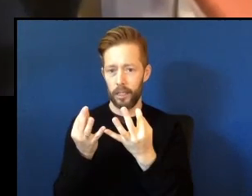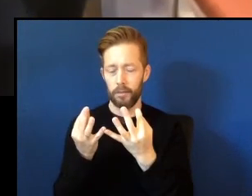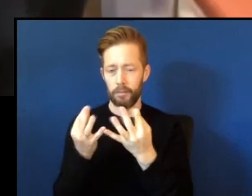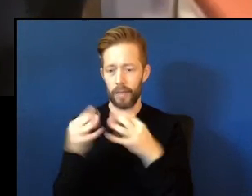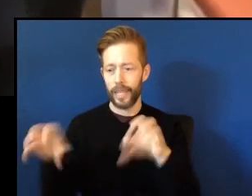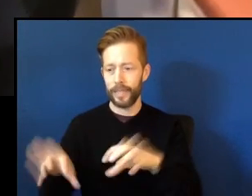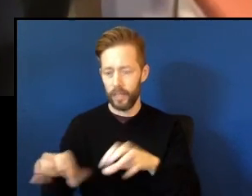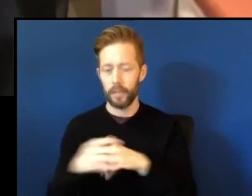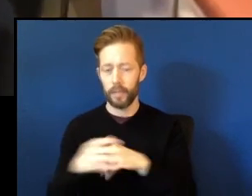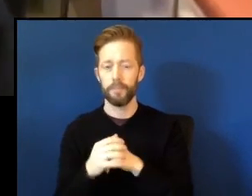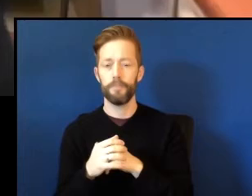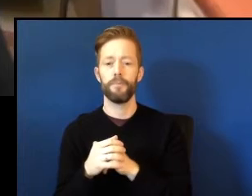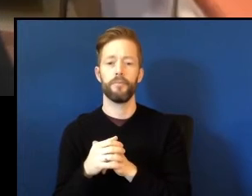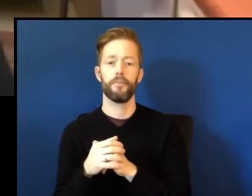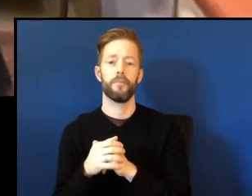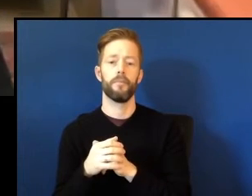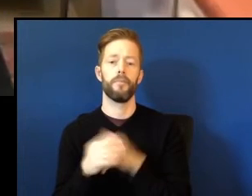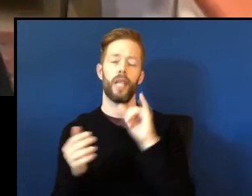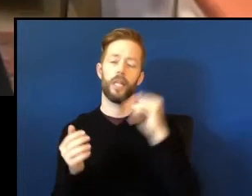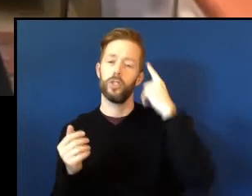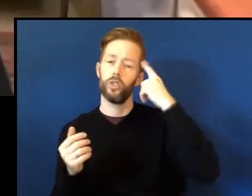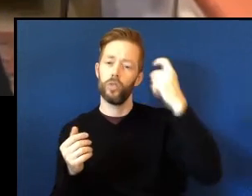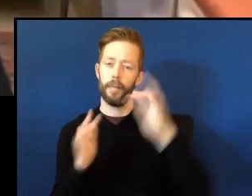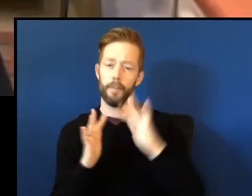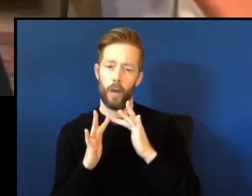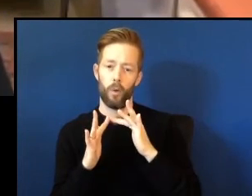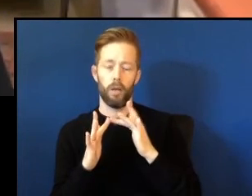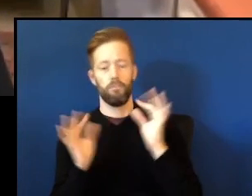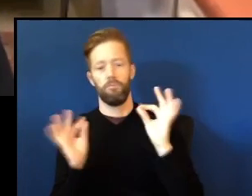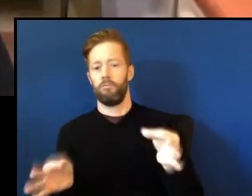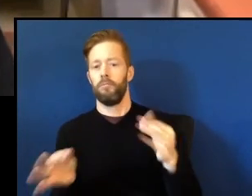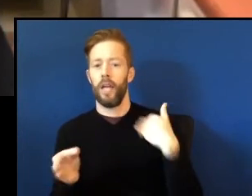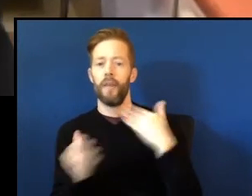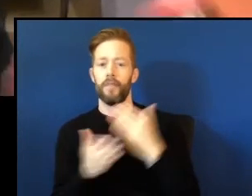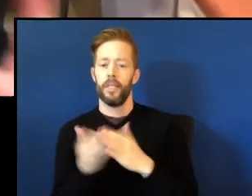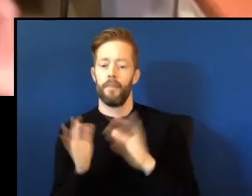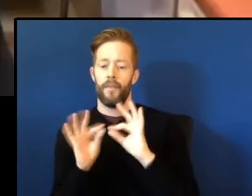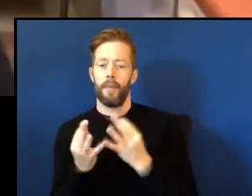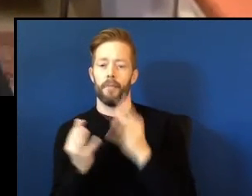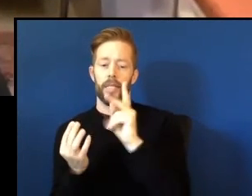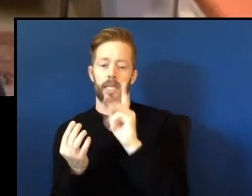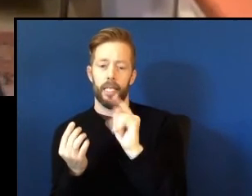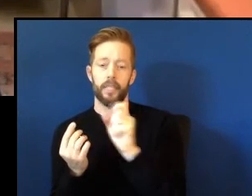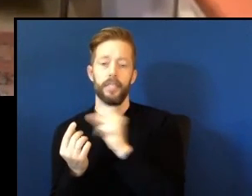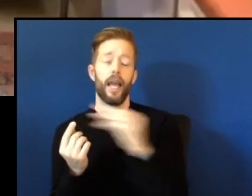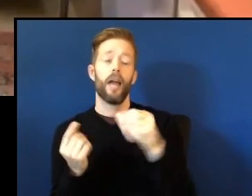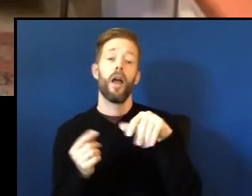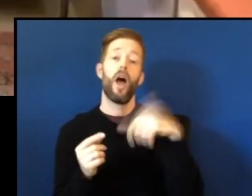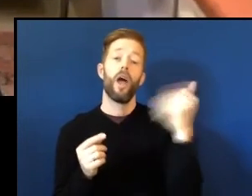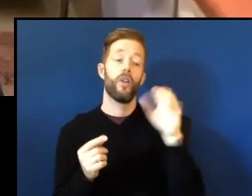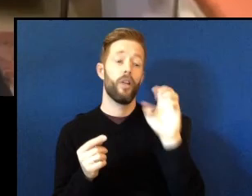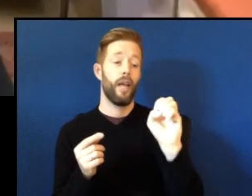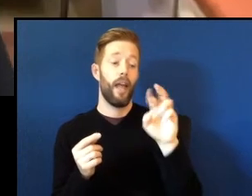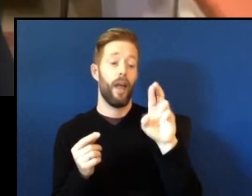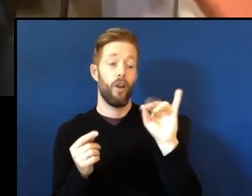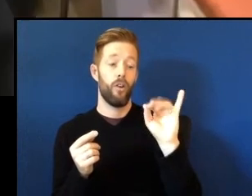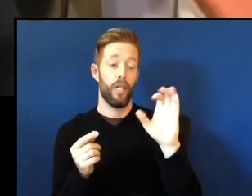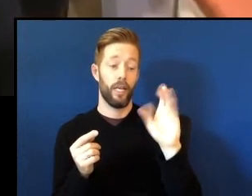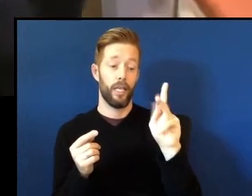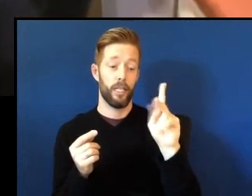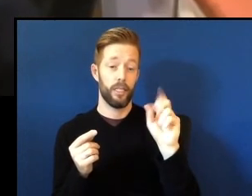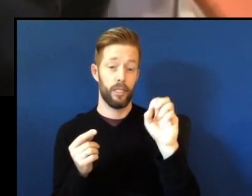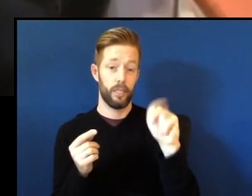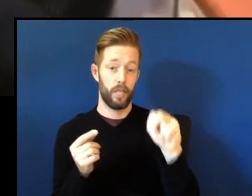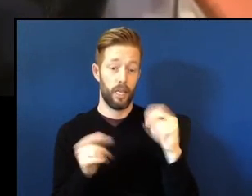activity. So that's the Dream Network, definitely has some family kits, and I believe Erickson Institute does as well. So